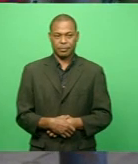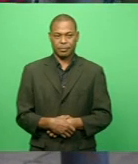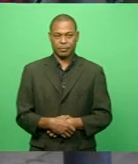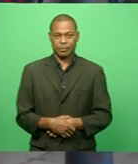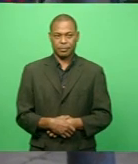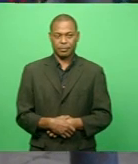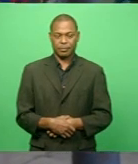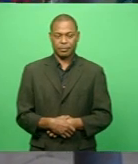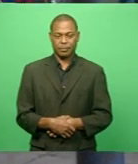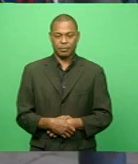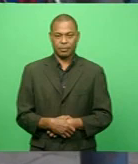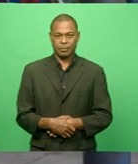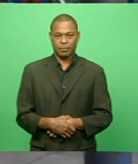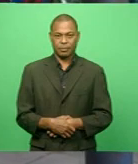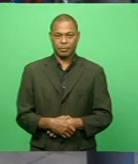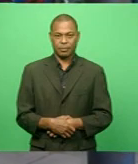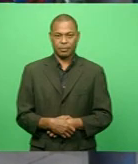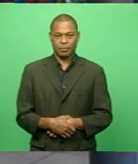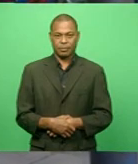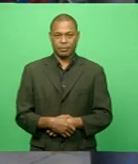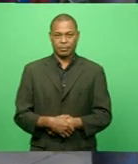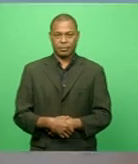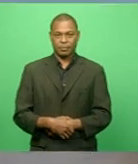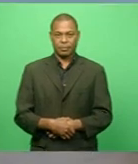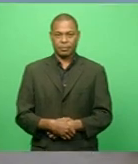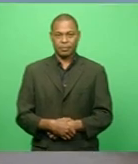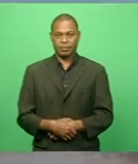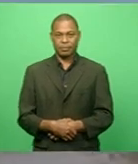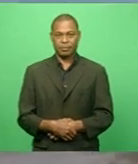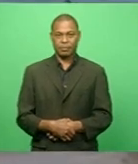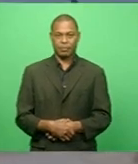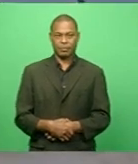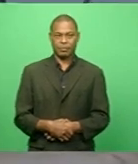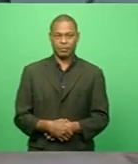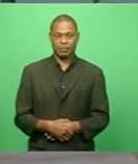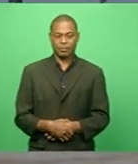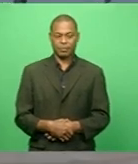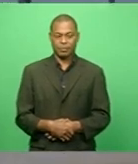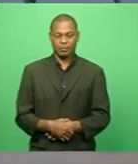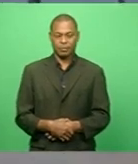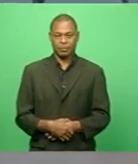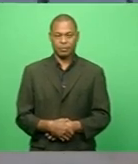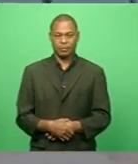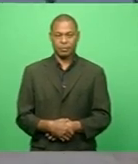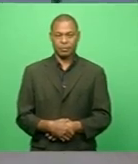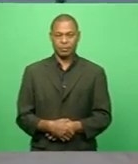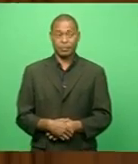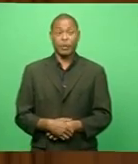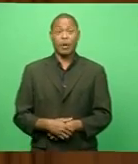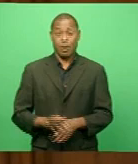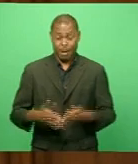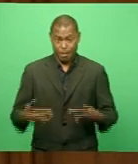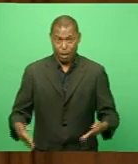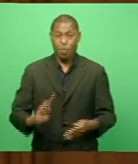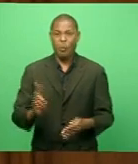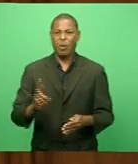an ever-increasing population. In years to come, the world's growing population will need more food,